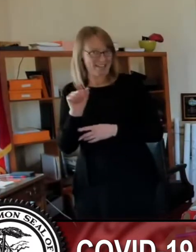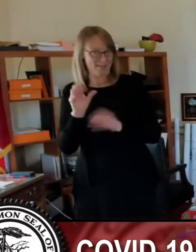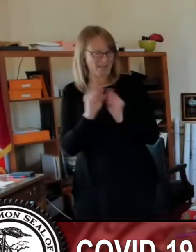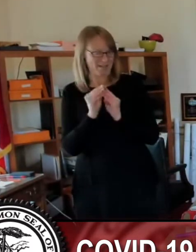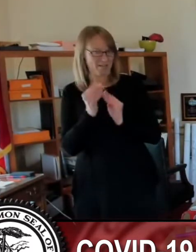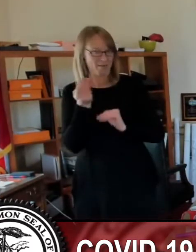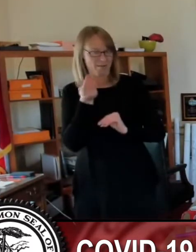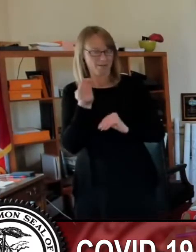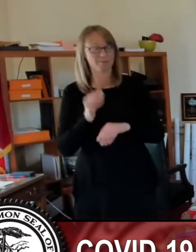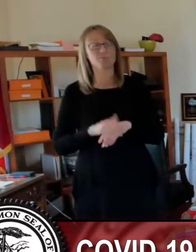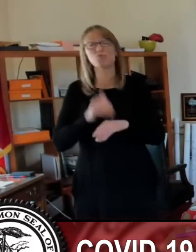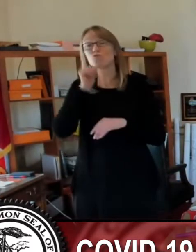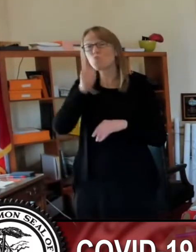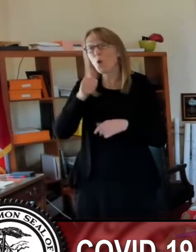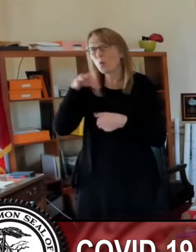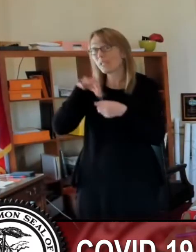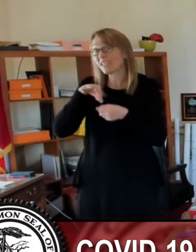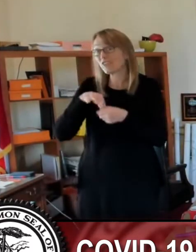that.